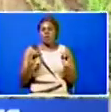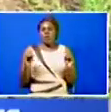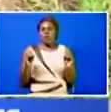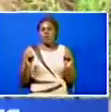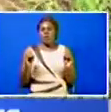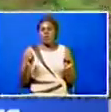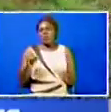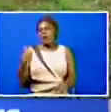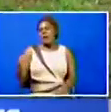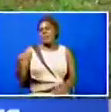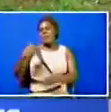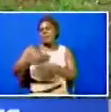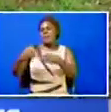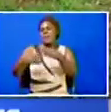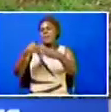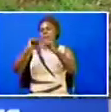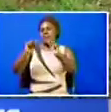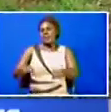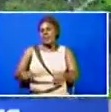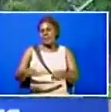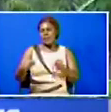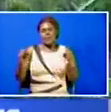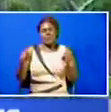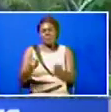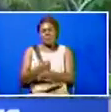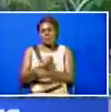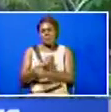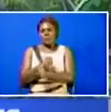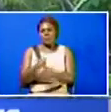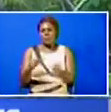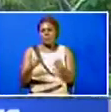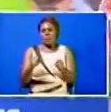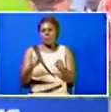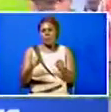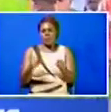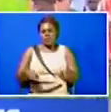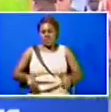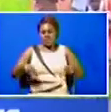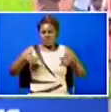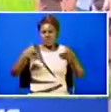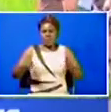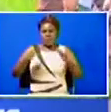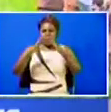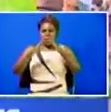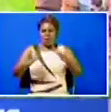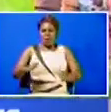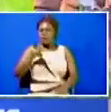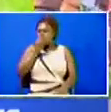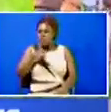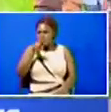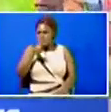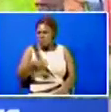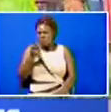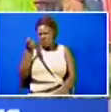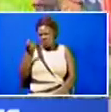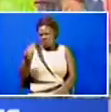hakuna mahali tutajenga mahali pengine. Na hapa haiwezi hawawezi kuishi marangu. Na isi nyumba ya kuku,